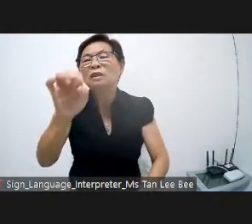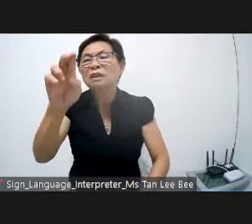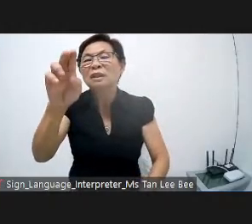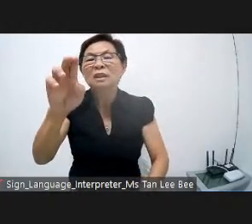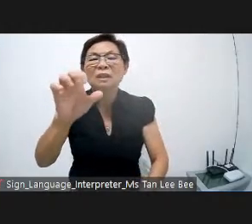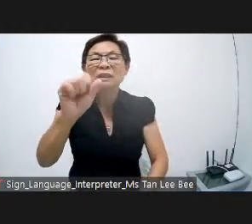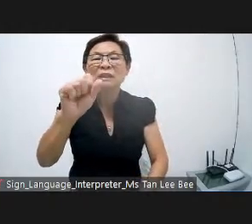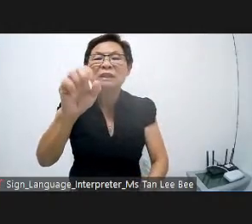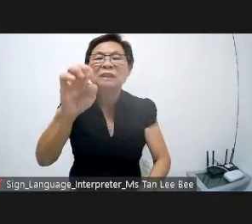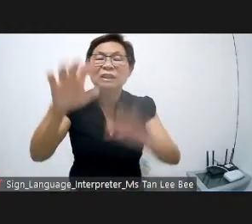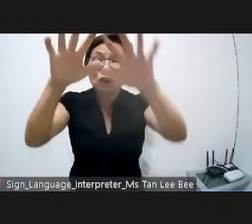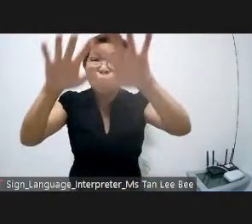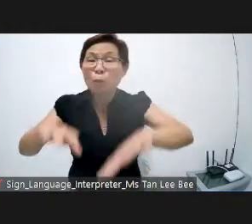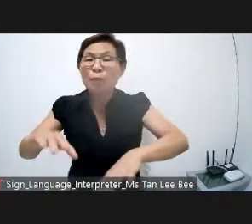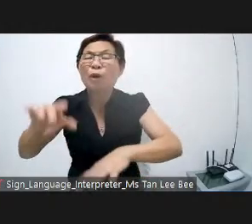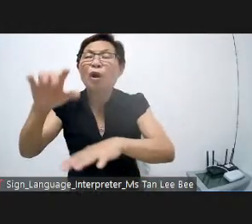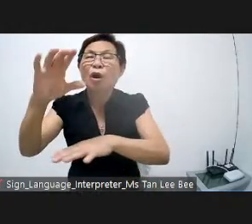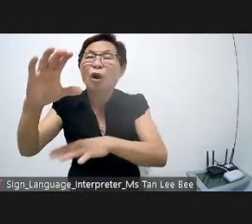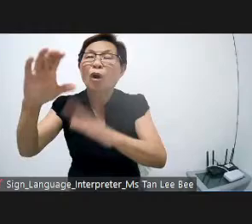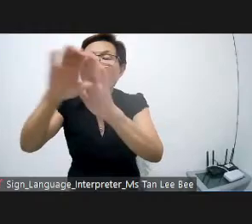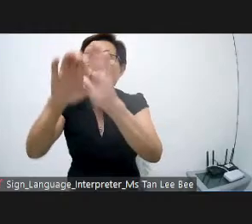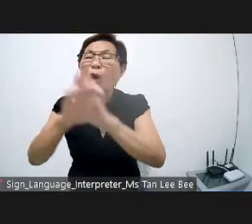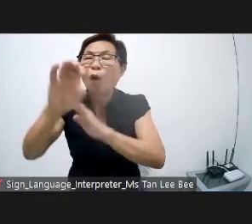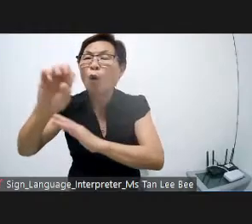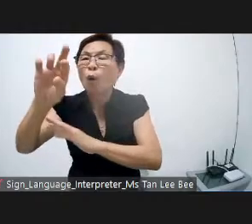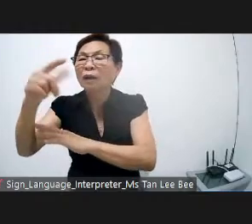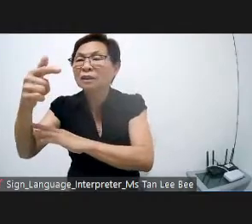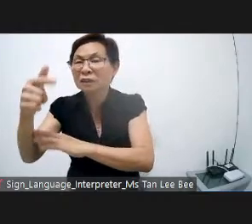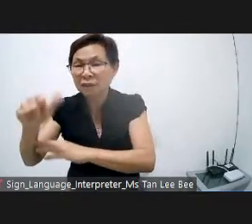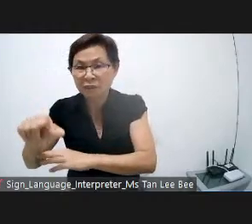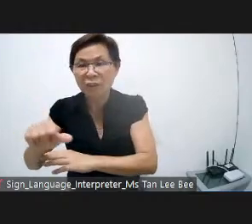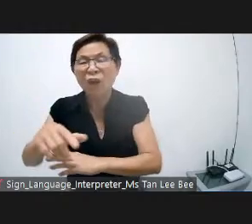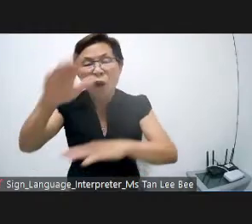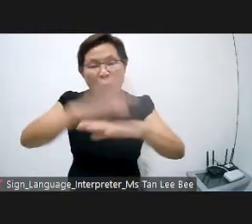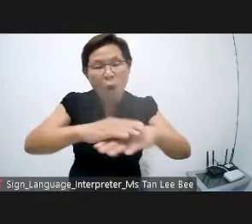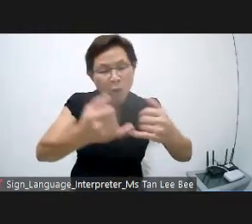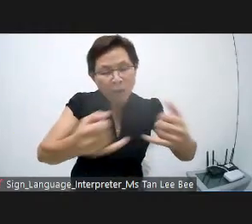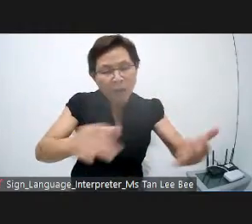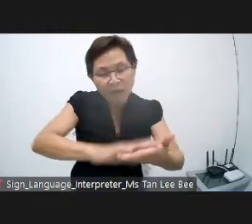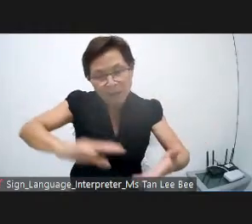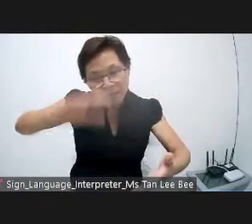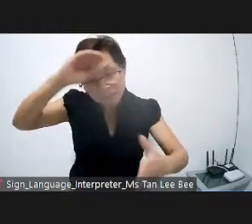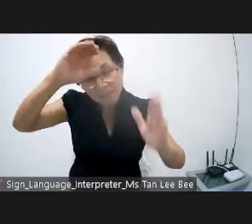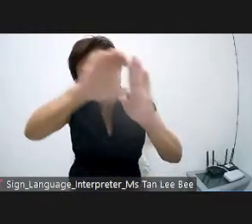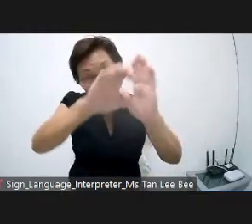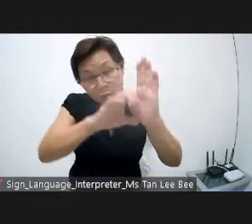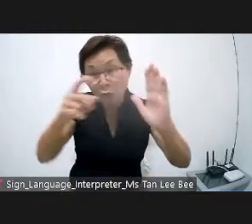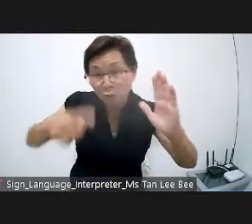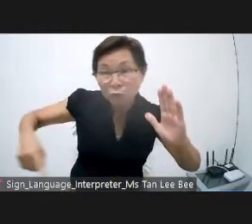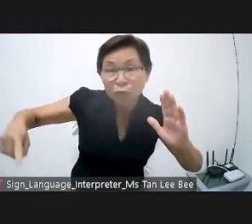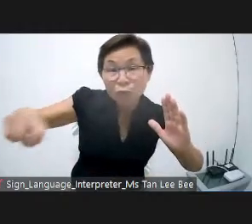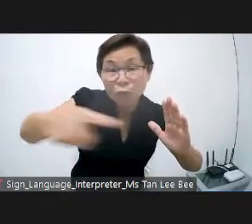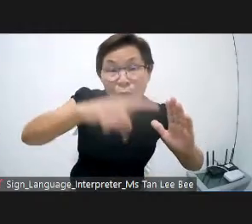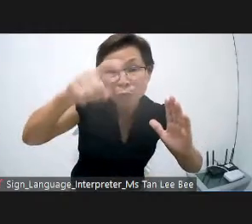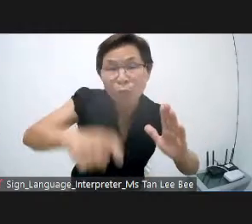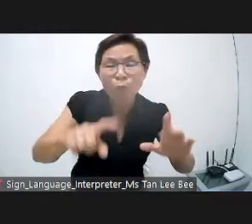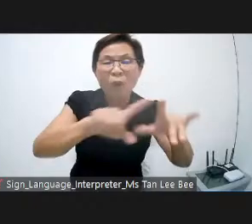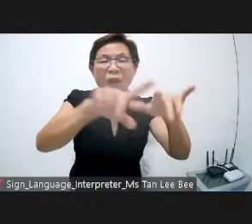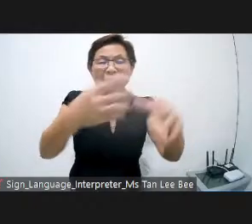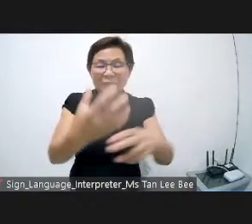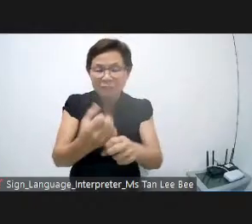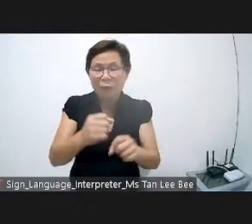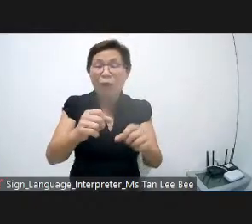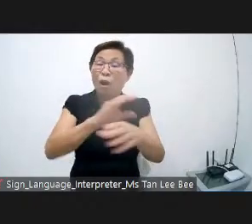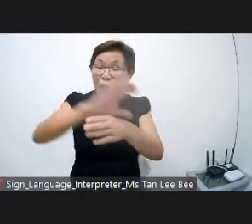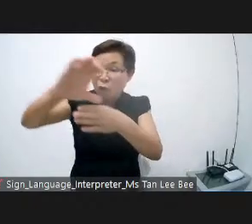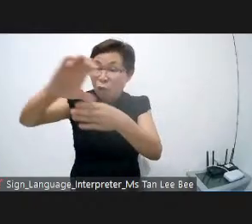onlinecourse.seameo.org to browse through contents and materials of the online learning course. You will also be getting a certificate of completion